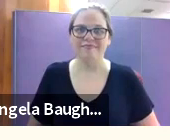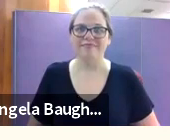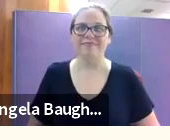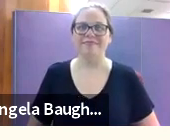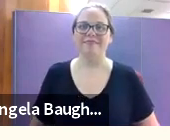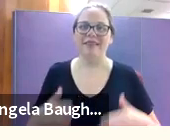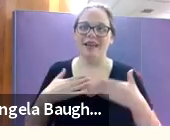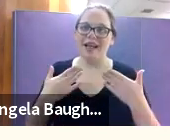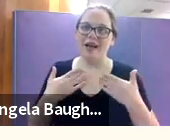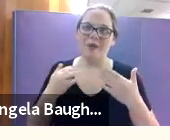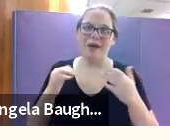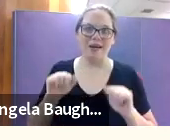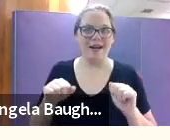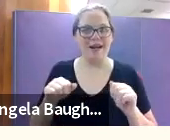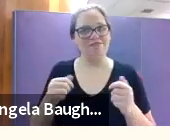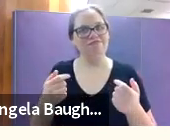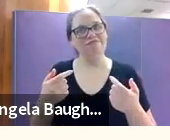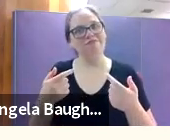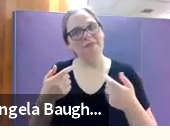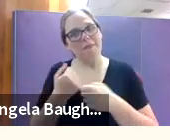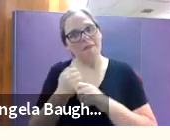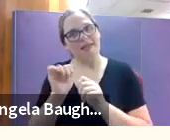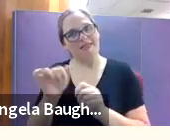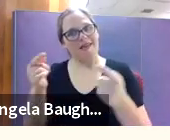Glad we could make it happen.